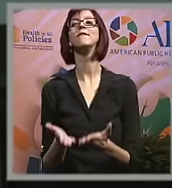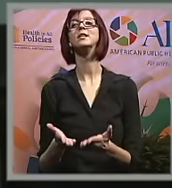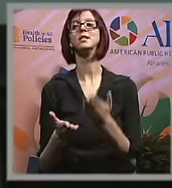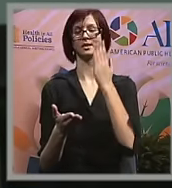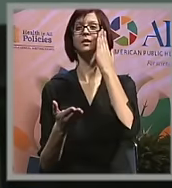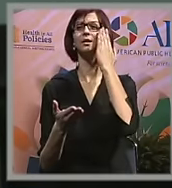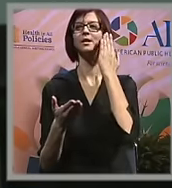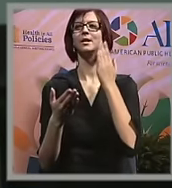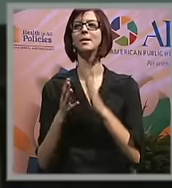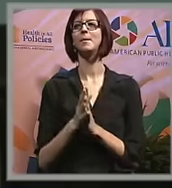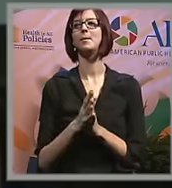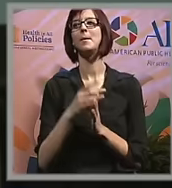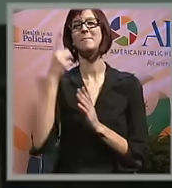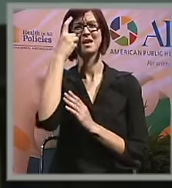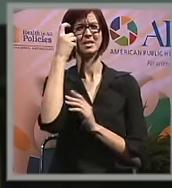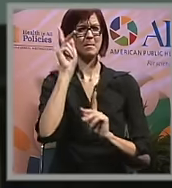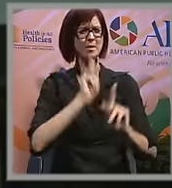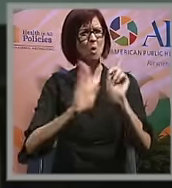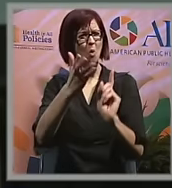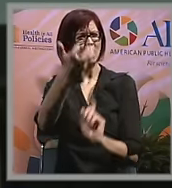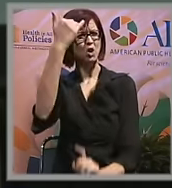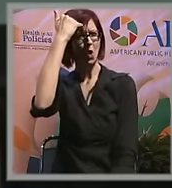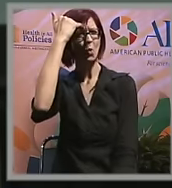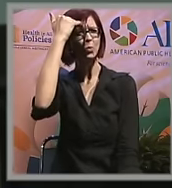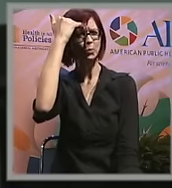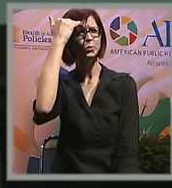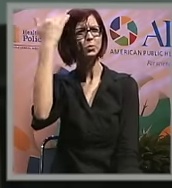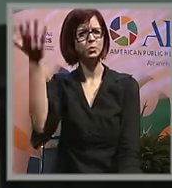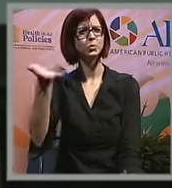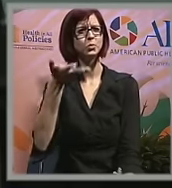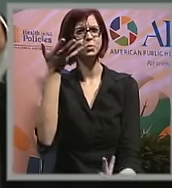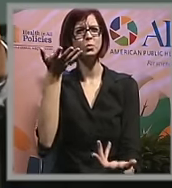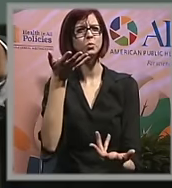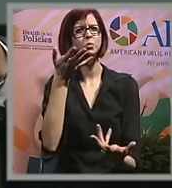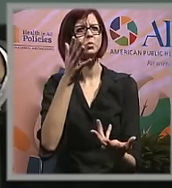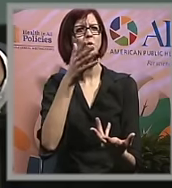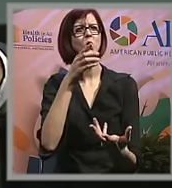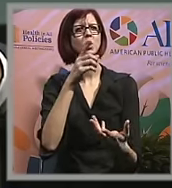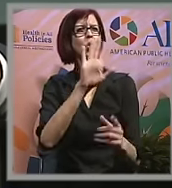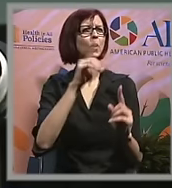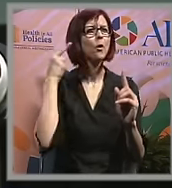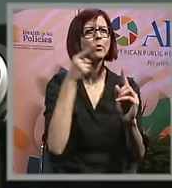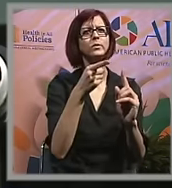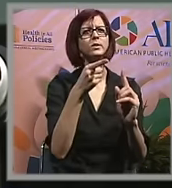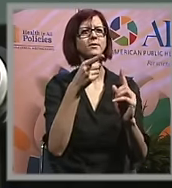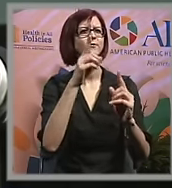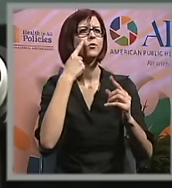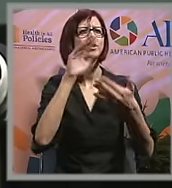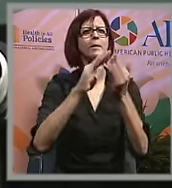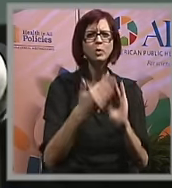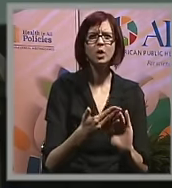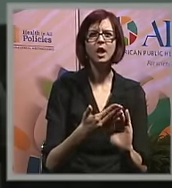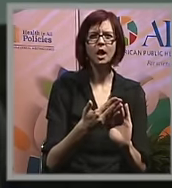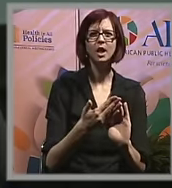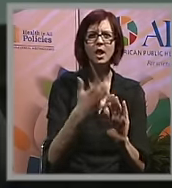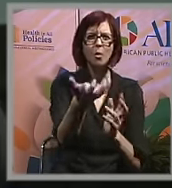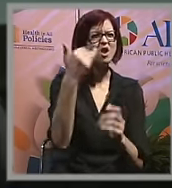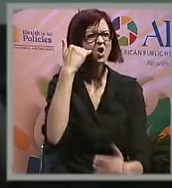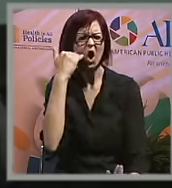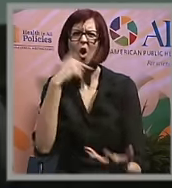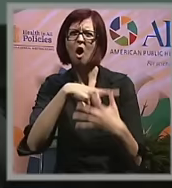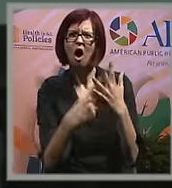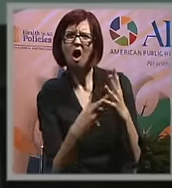because people want to know where you want to take the community.